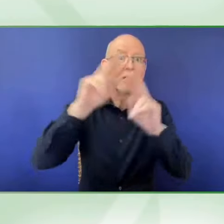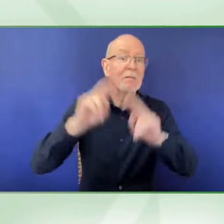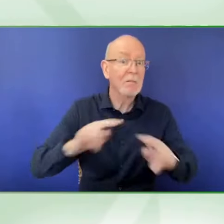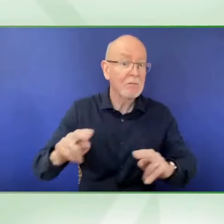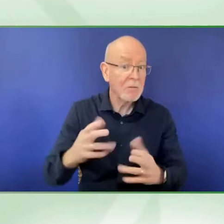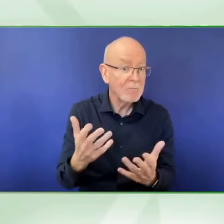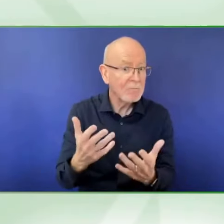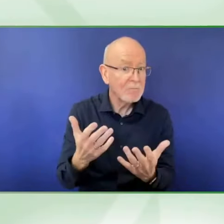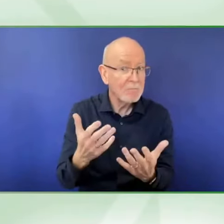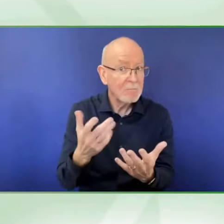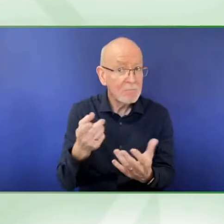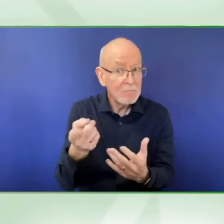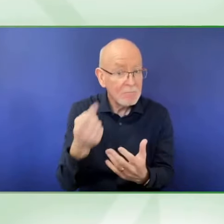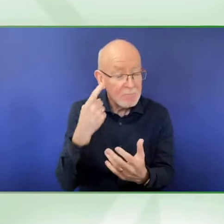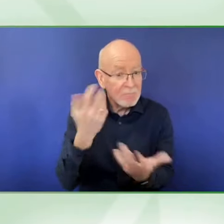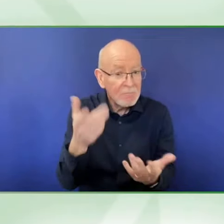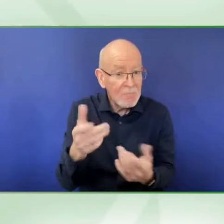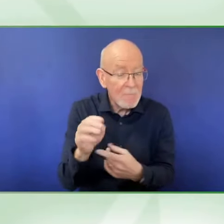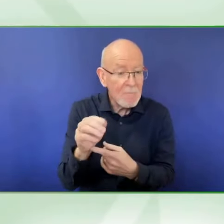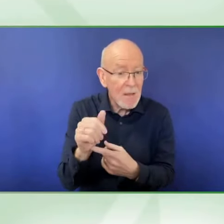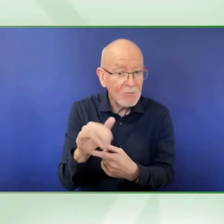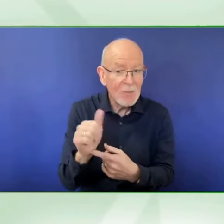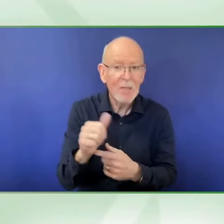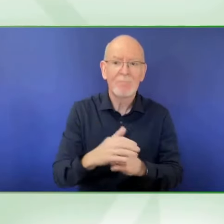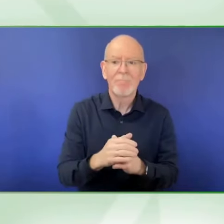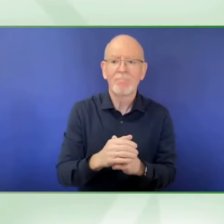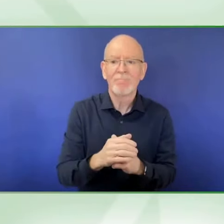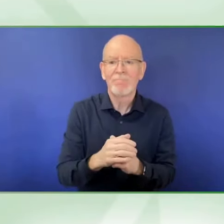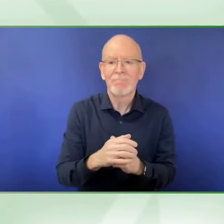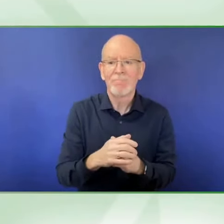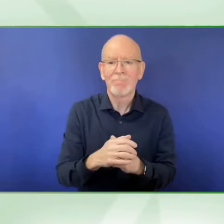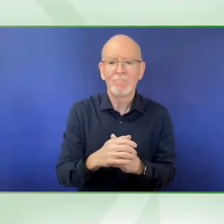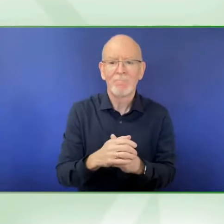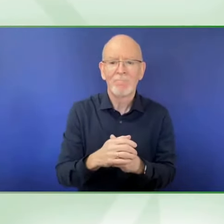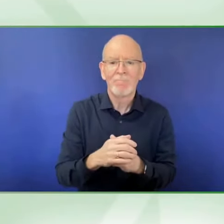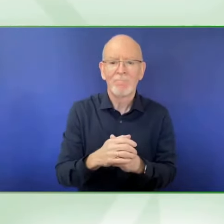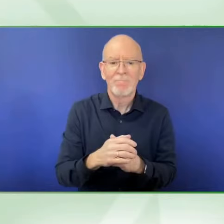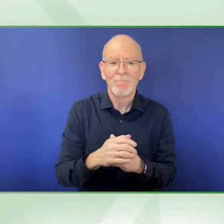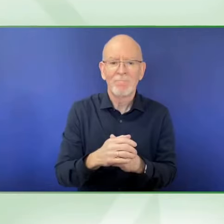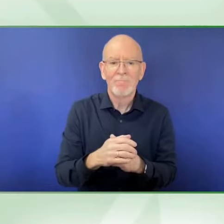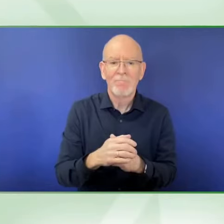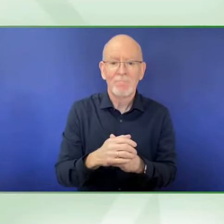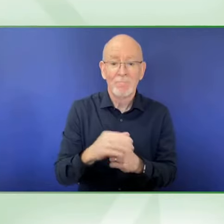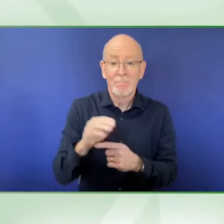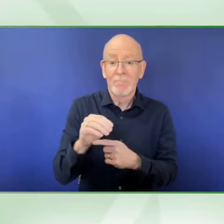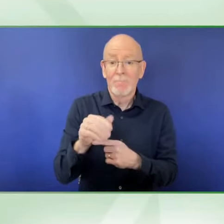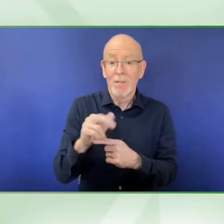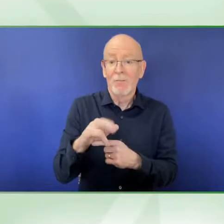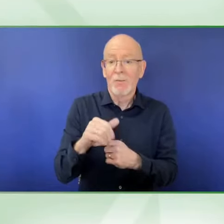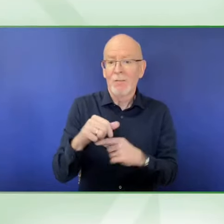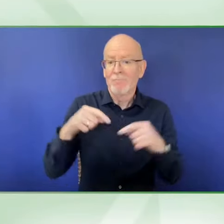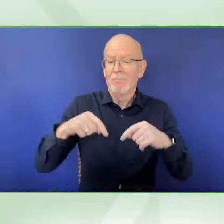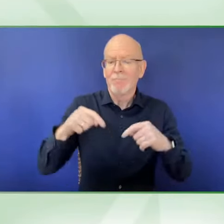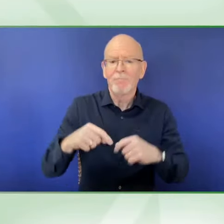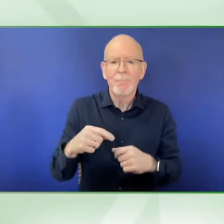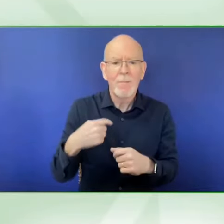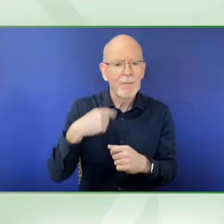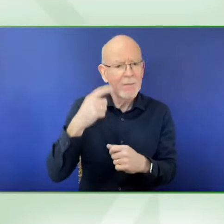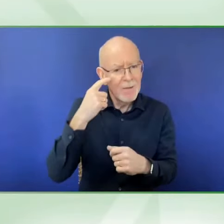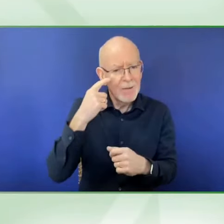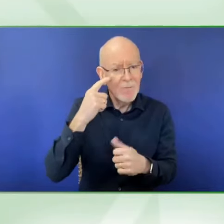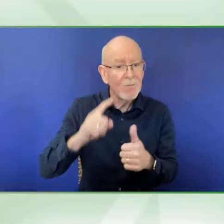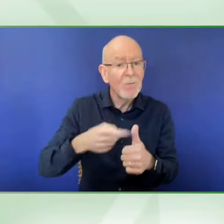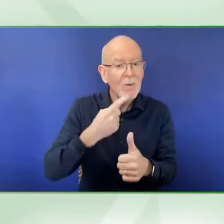the first is to consider that there has to be a continuous work. You cannot plan an activity and doing